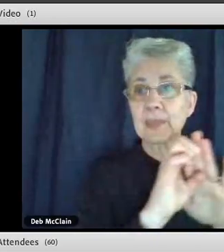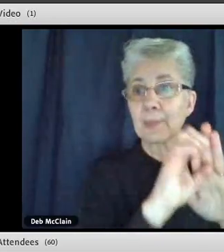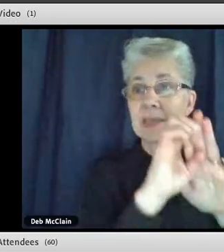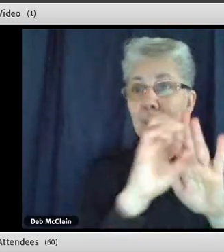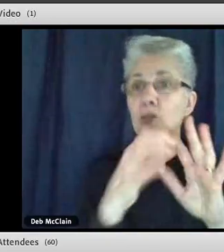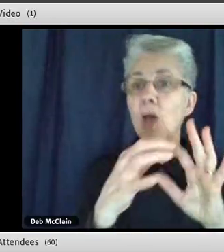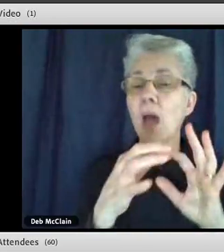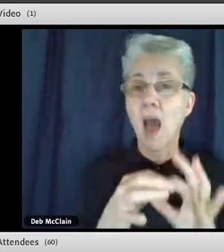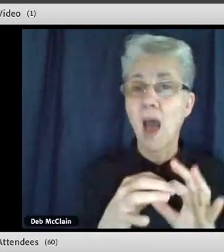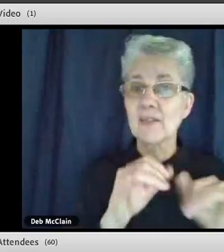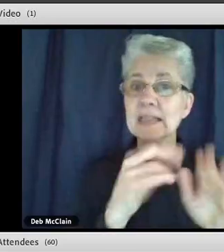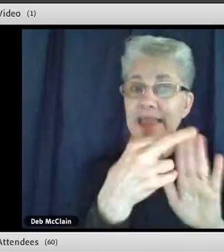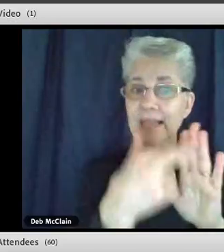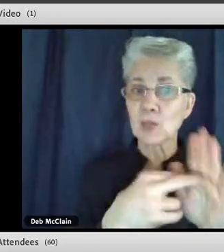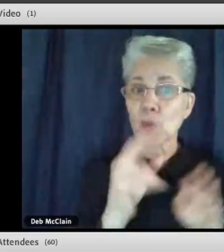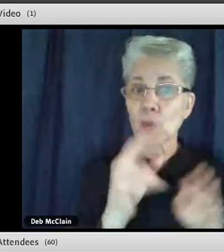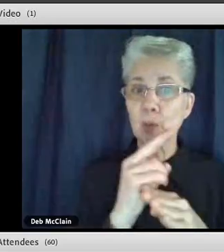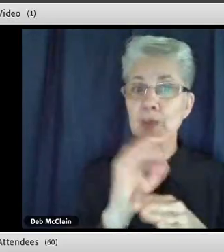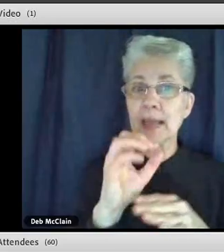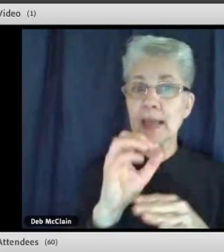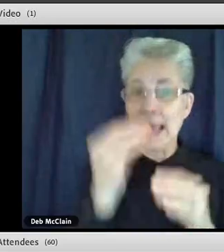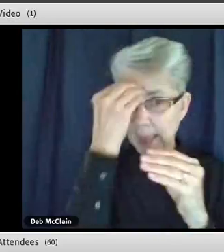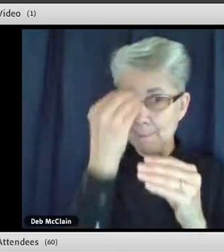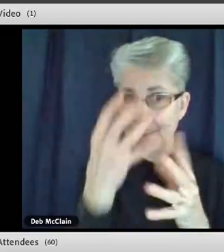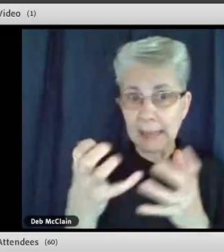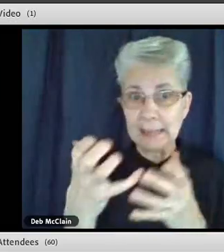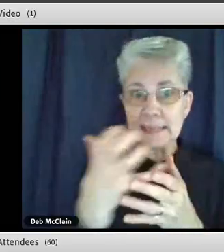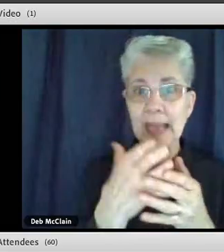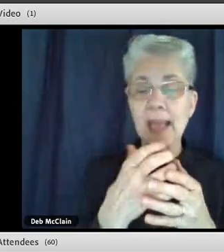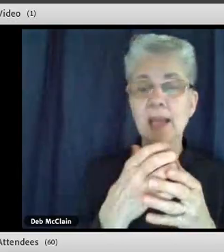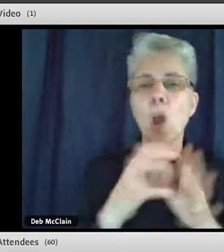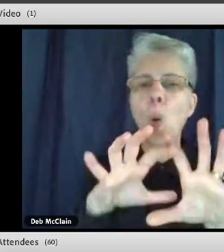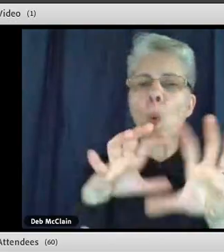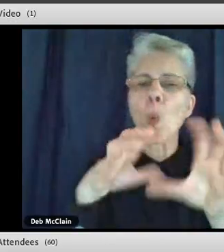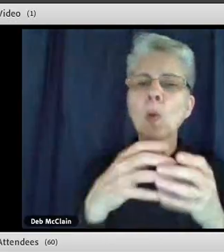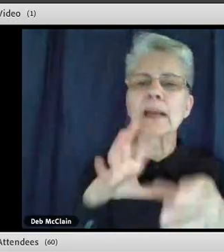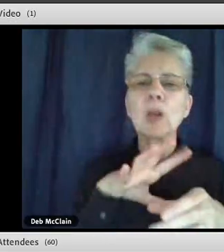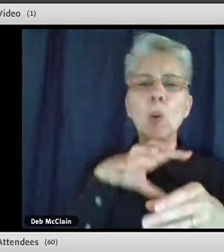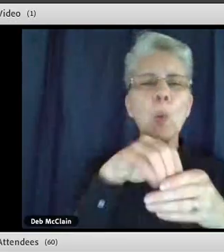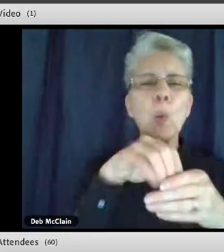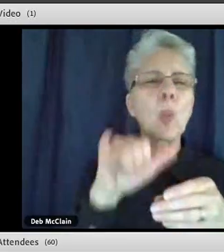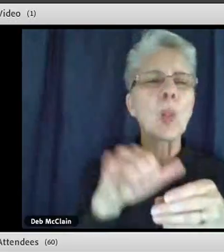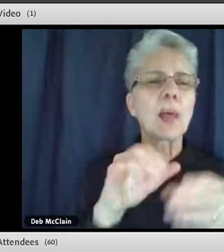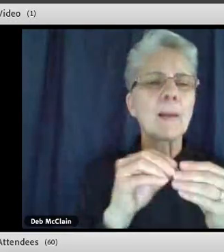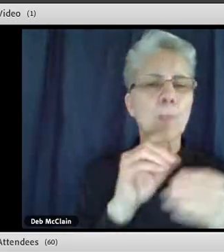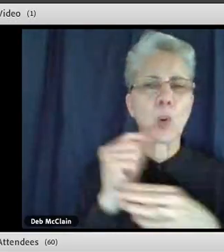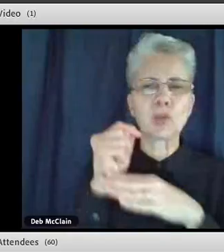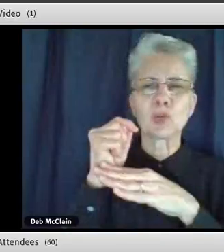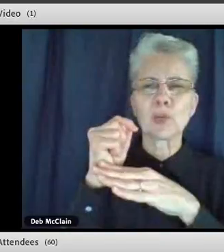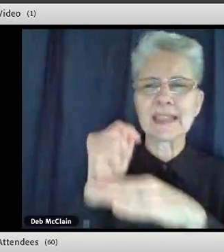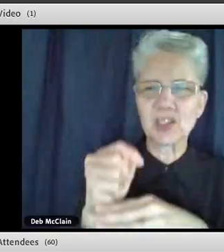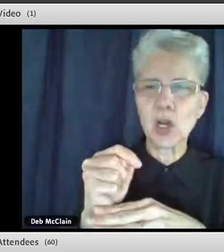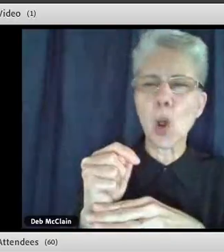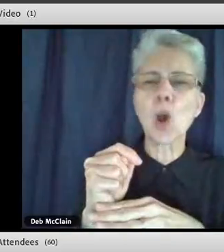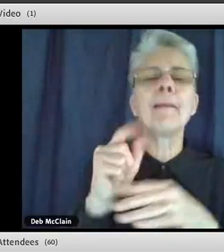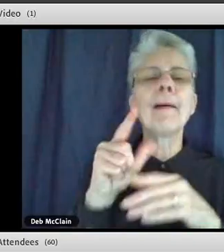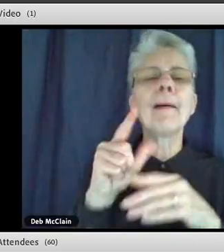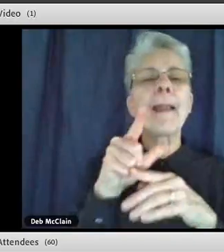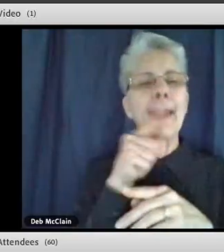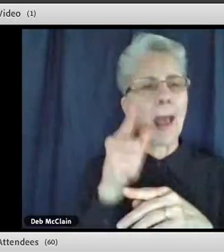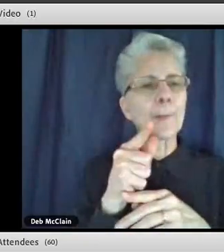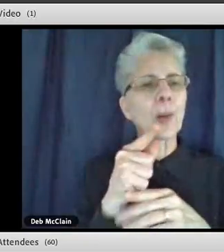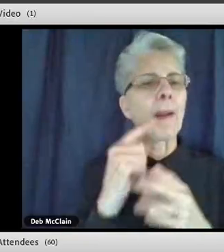in the metadata world that include like just kind of more traditional library cataloging, and also